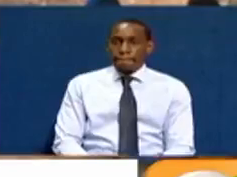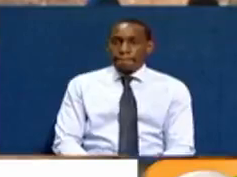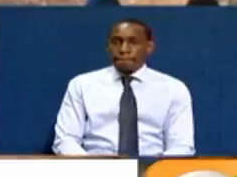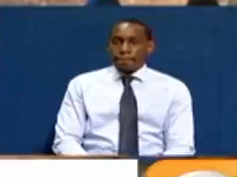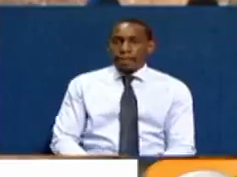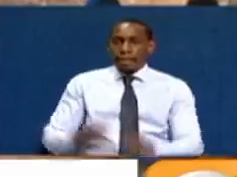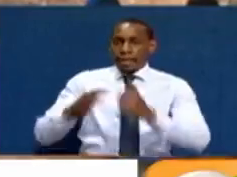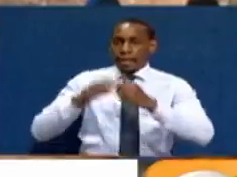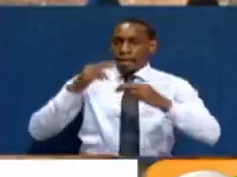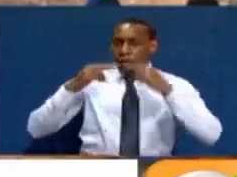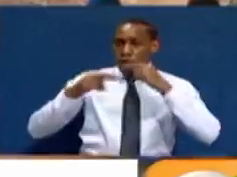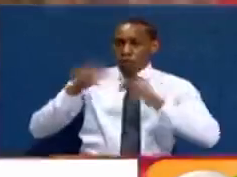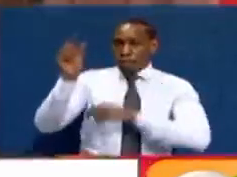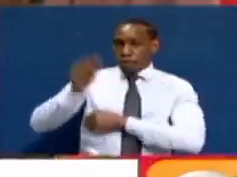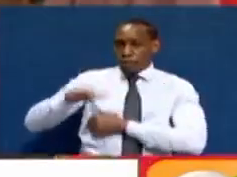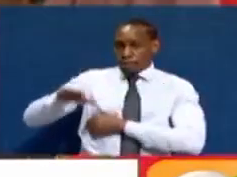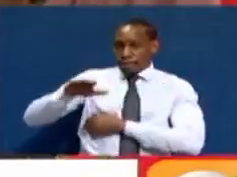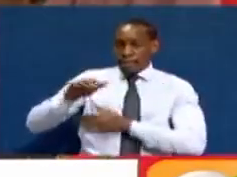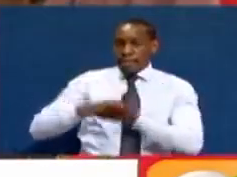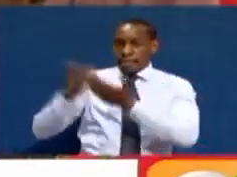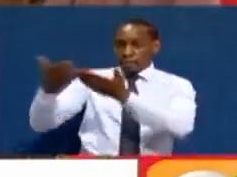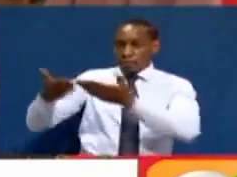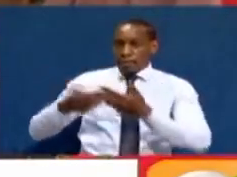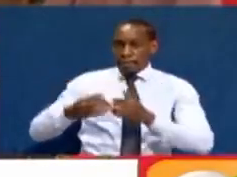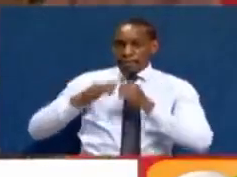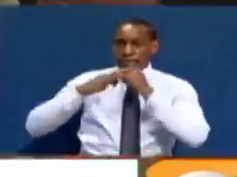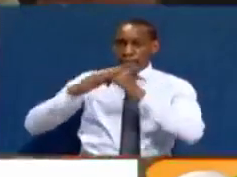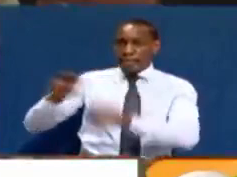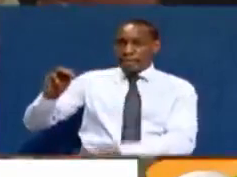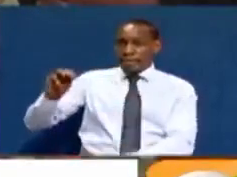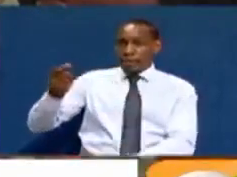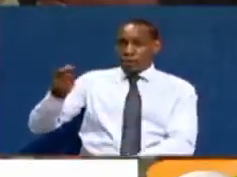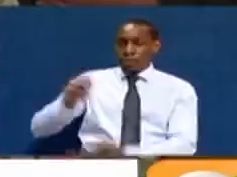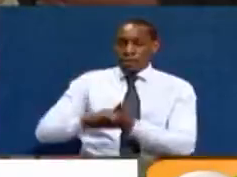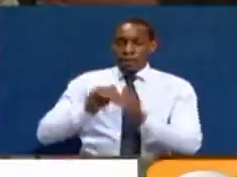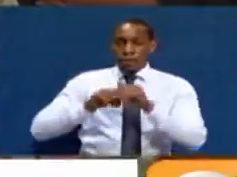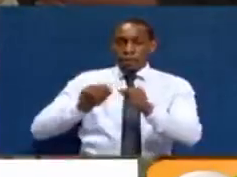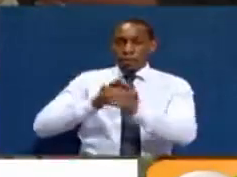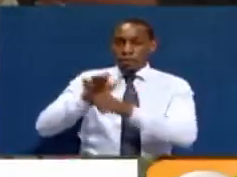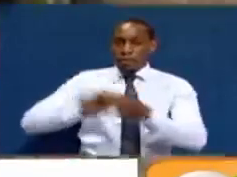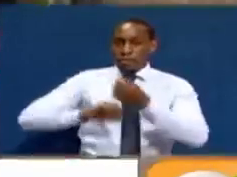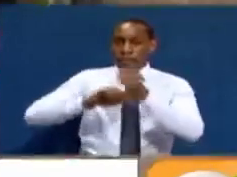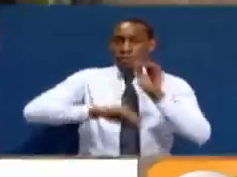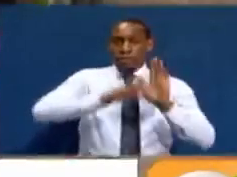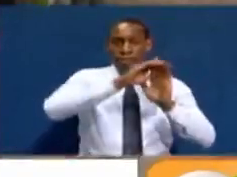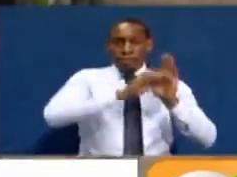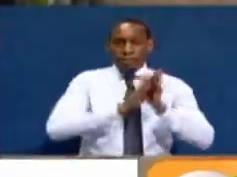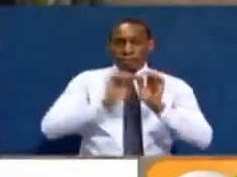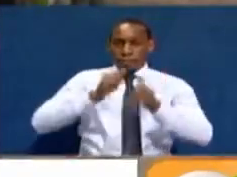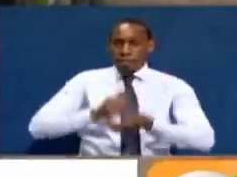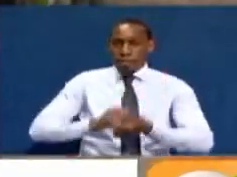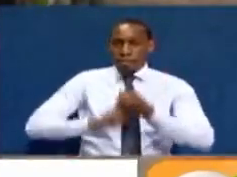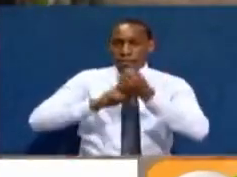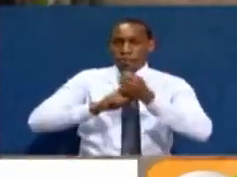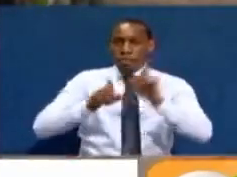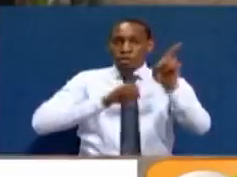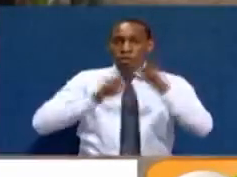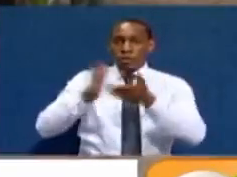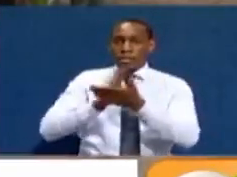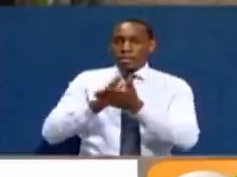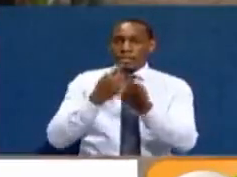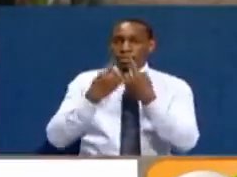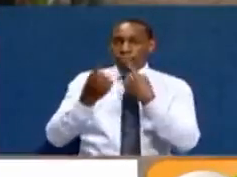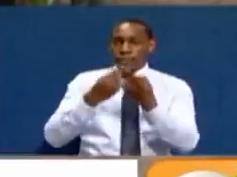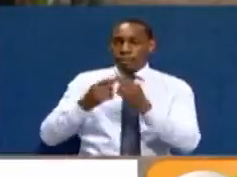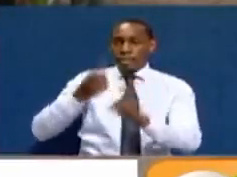Nine hotel establishments in the coast region have received 300 million shillings under the COVID stimulus program to boost the tourism sector. Speaking